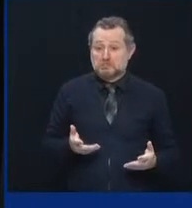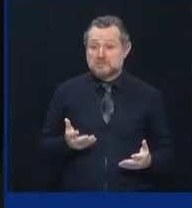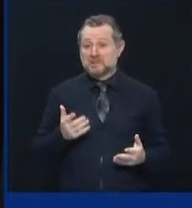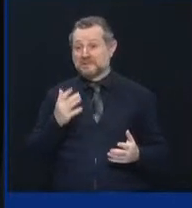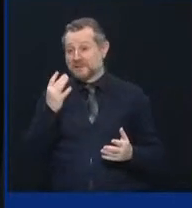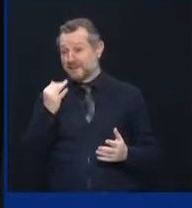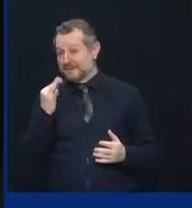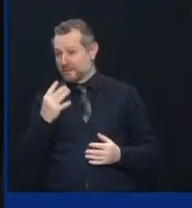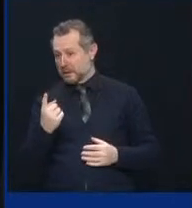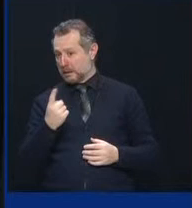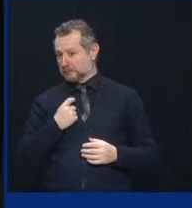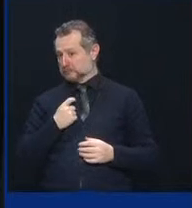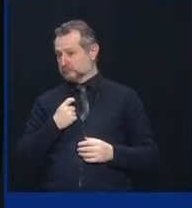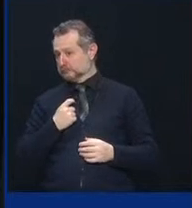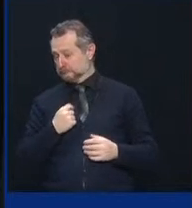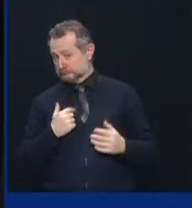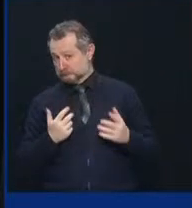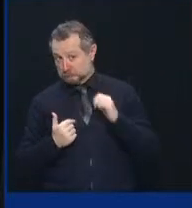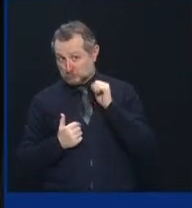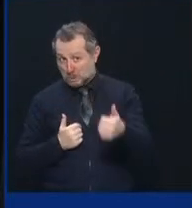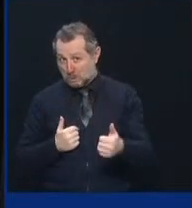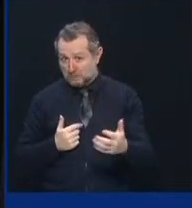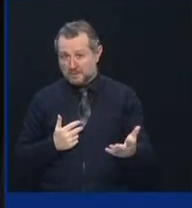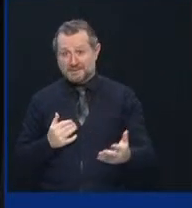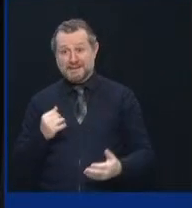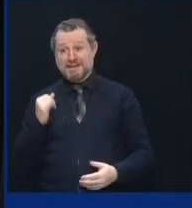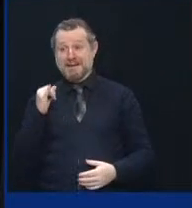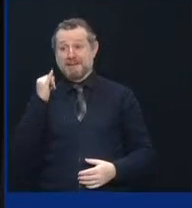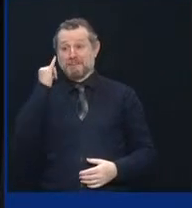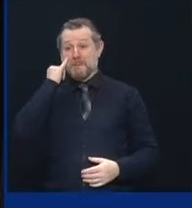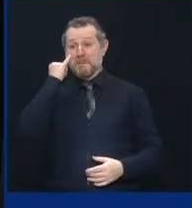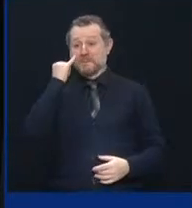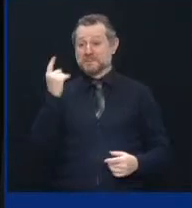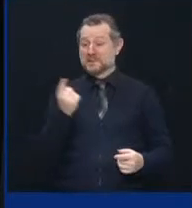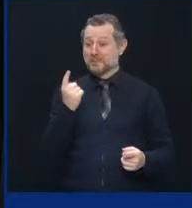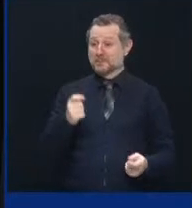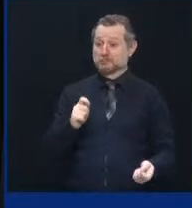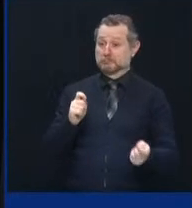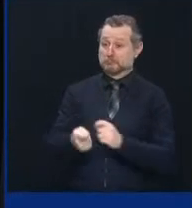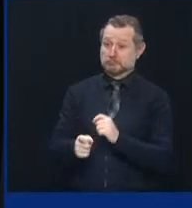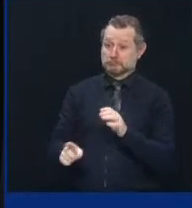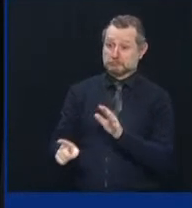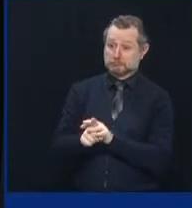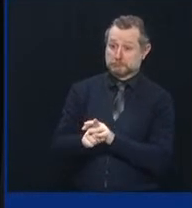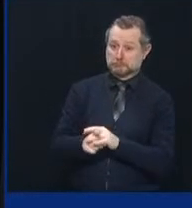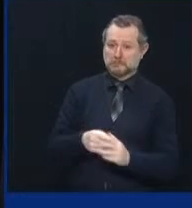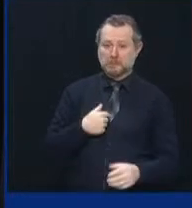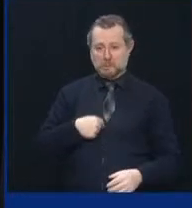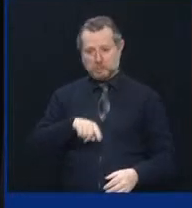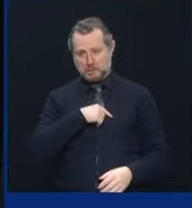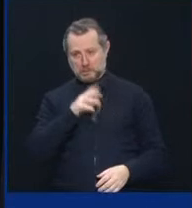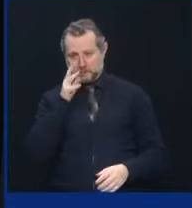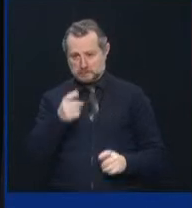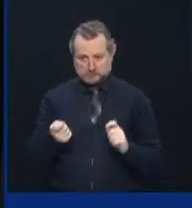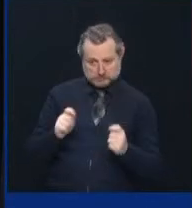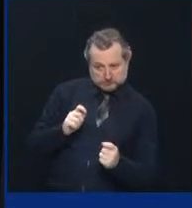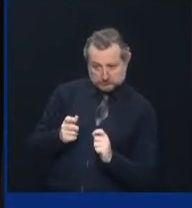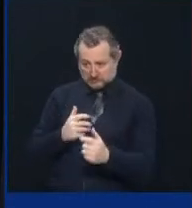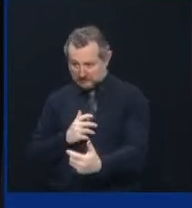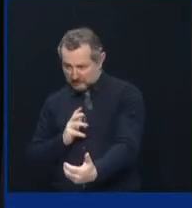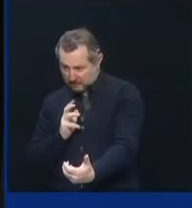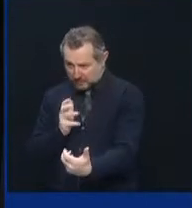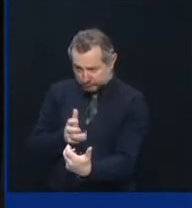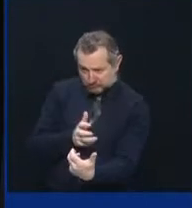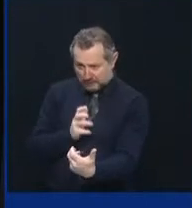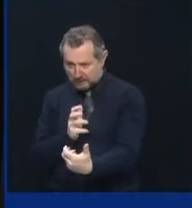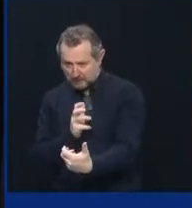me. And if something changes, we will change. We can only make decisions based on the